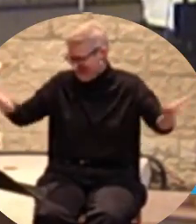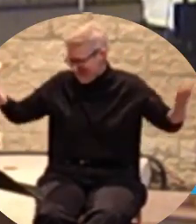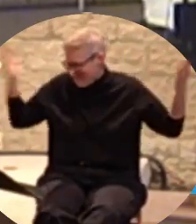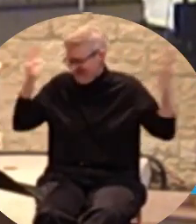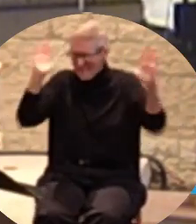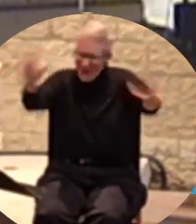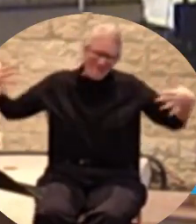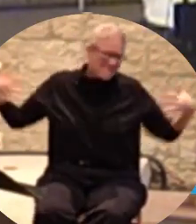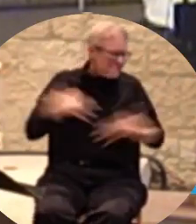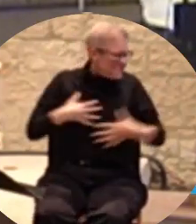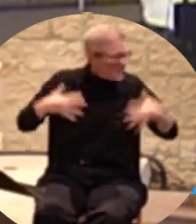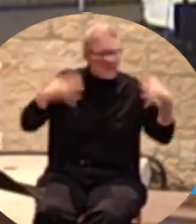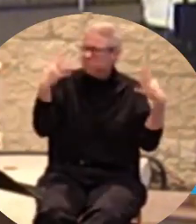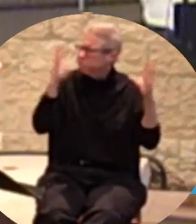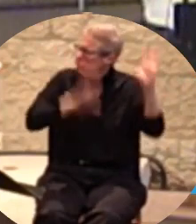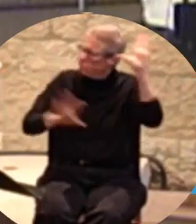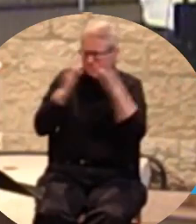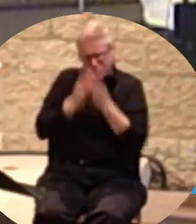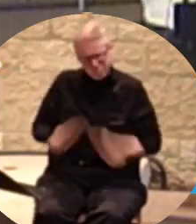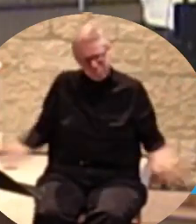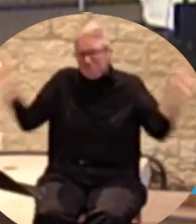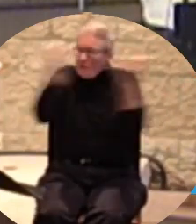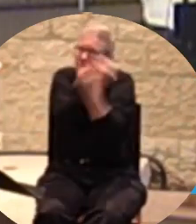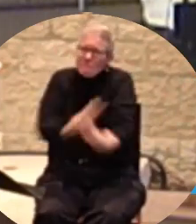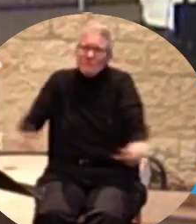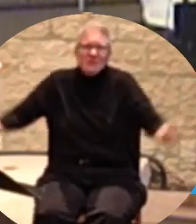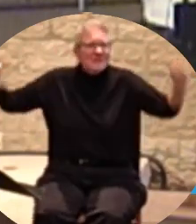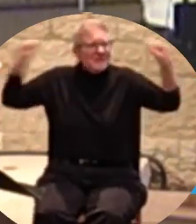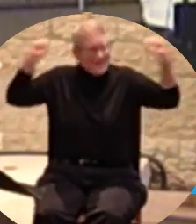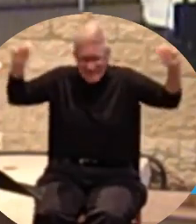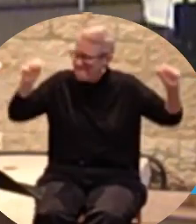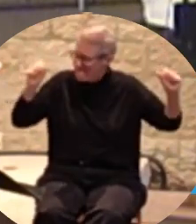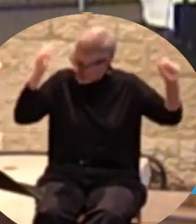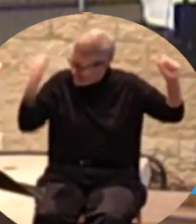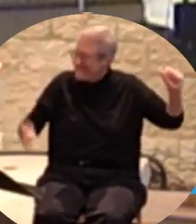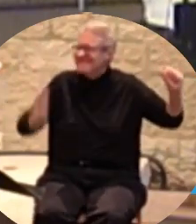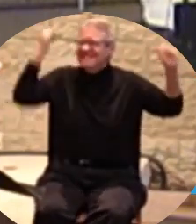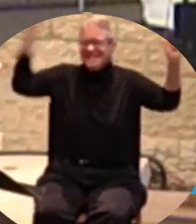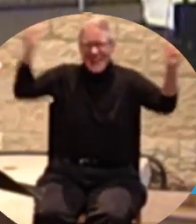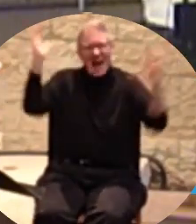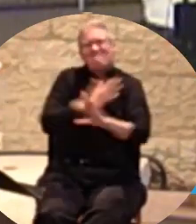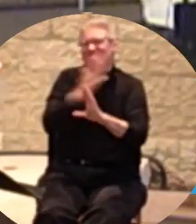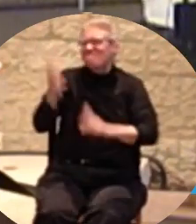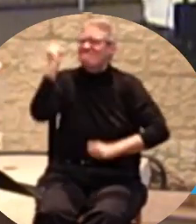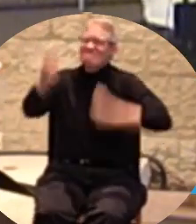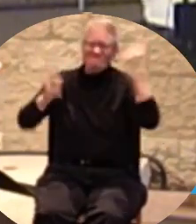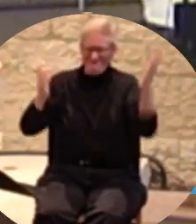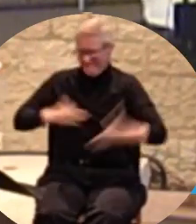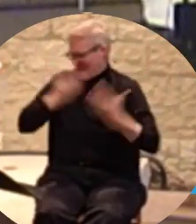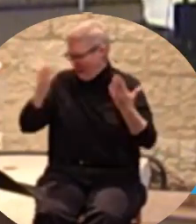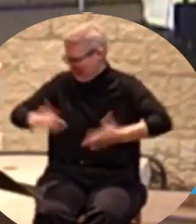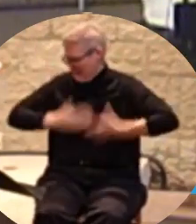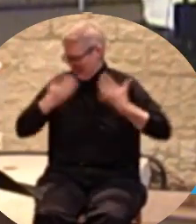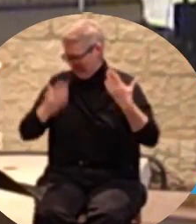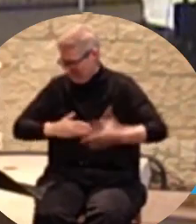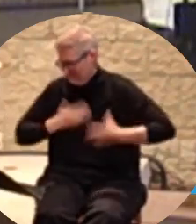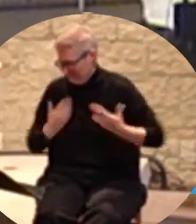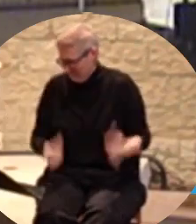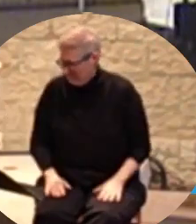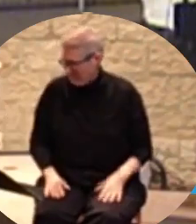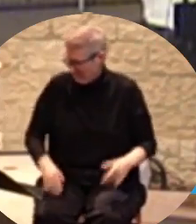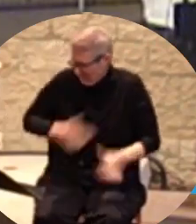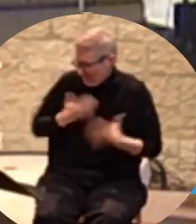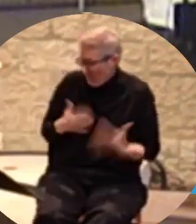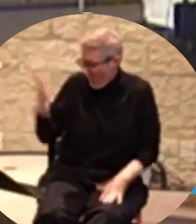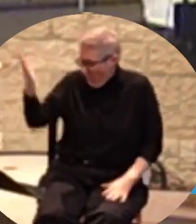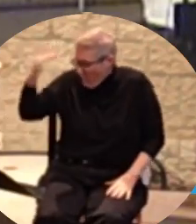dread are gone. Freedom, you see, has got our hearts singing so joyfully. Just look about, you owe it to